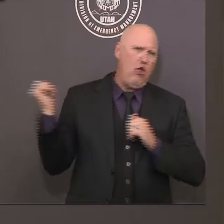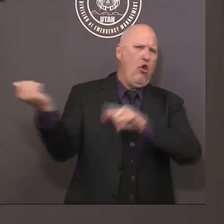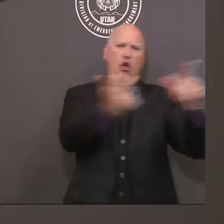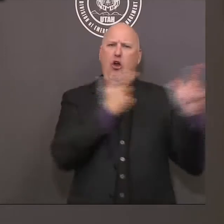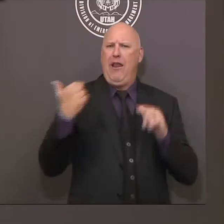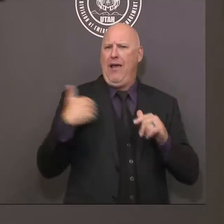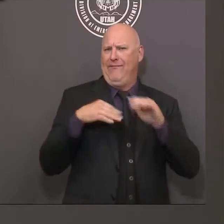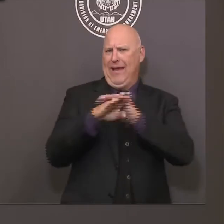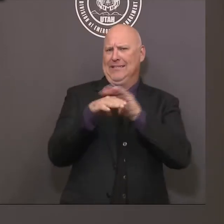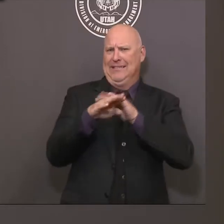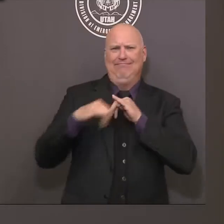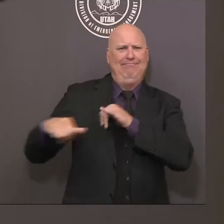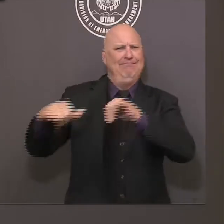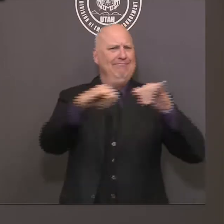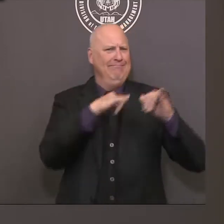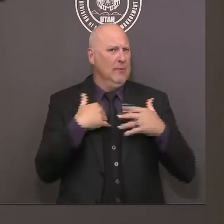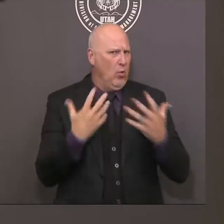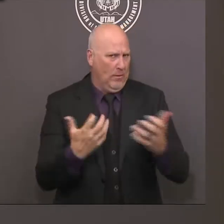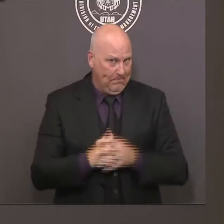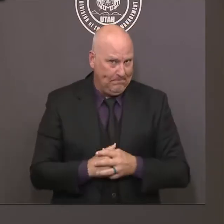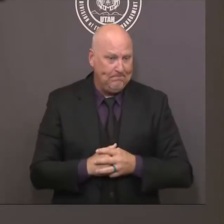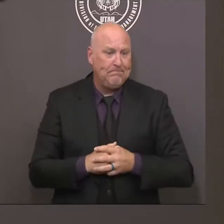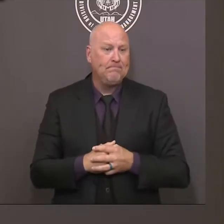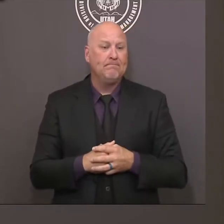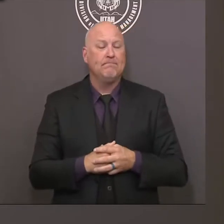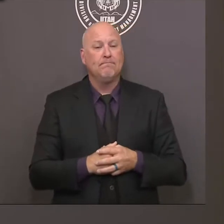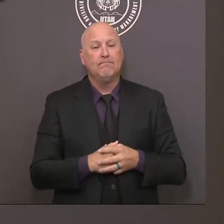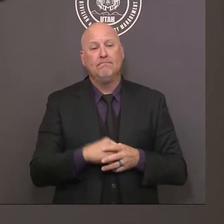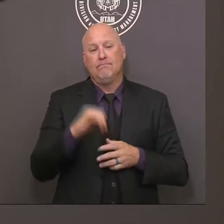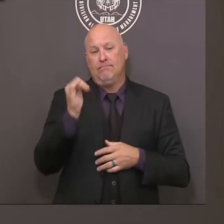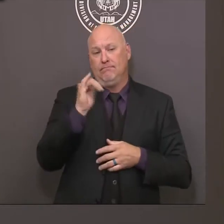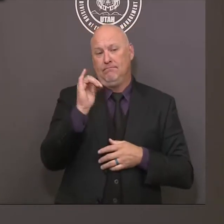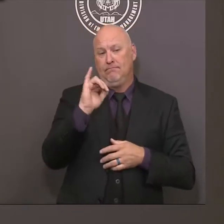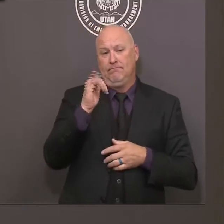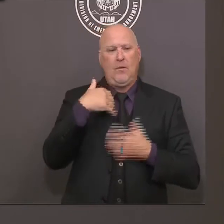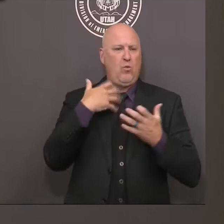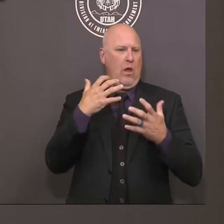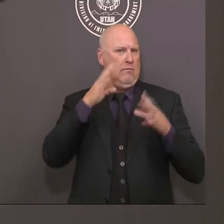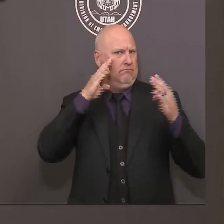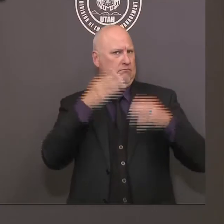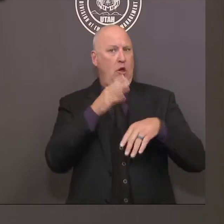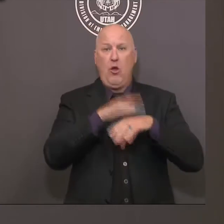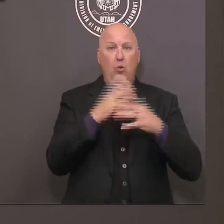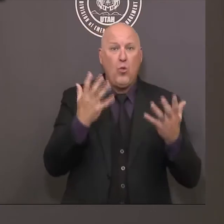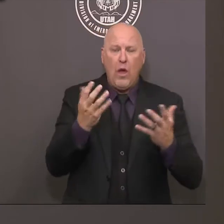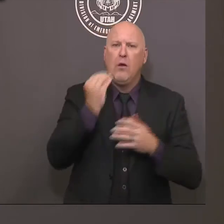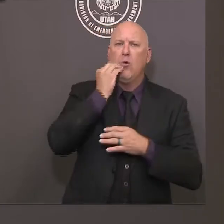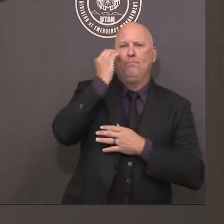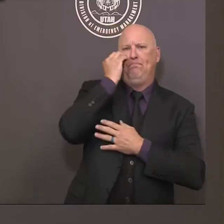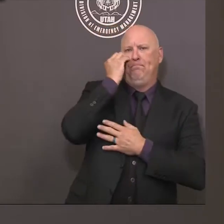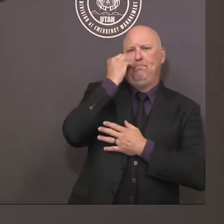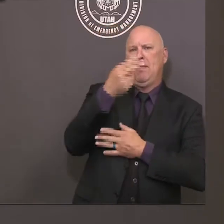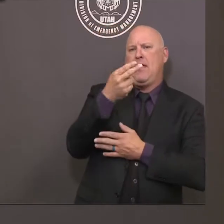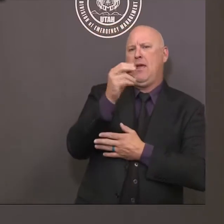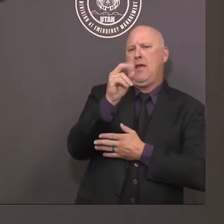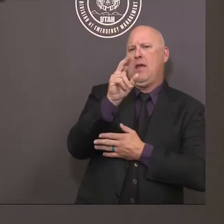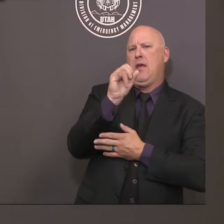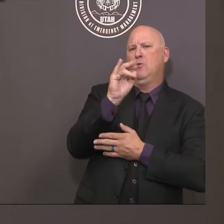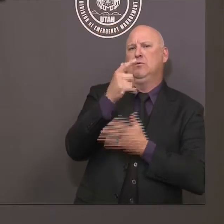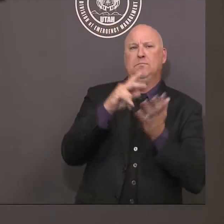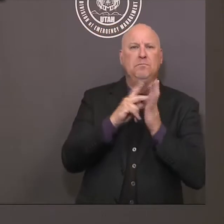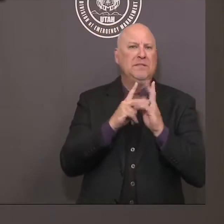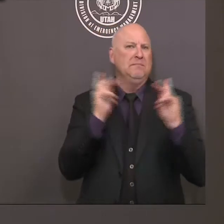units. State leaders may want to consider a housing bond and other policies to increase Utah's housing supply.